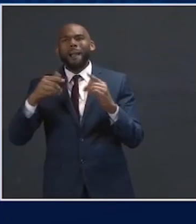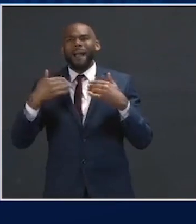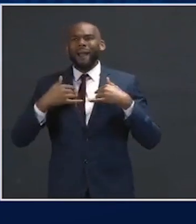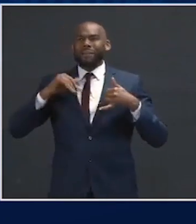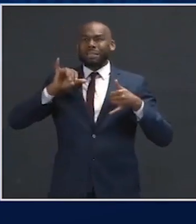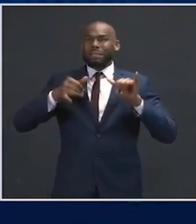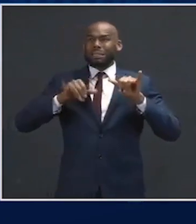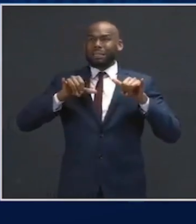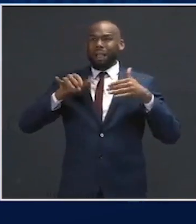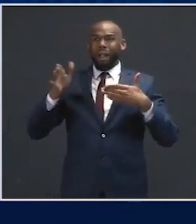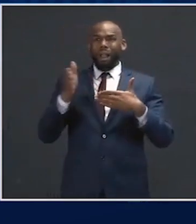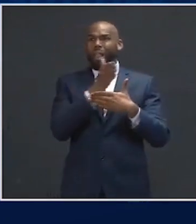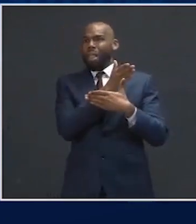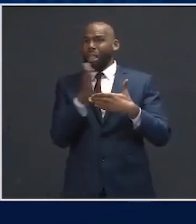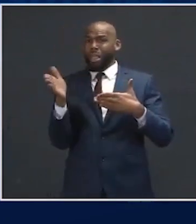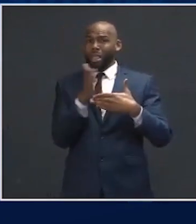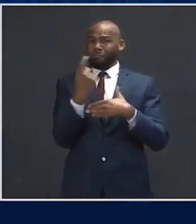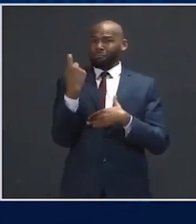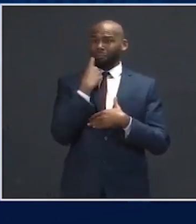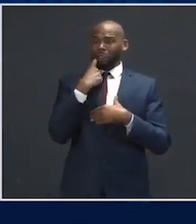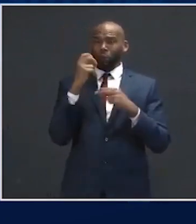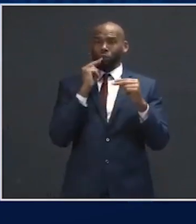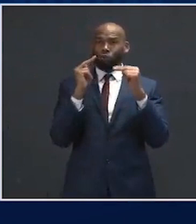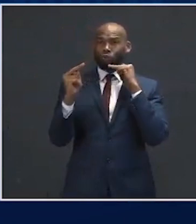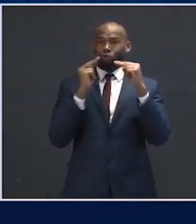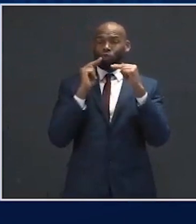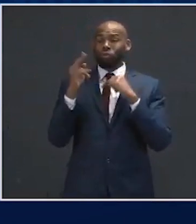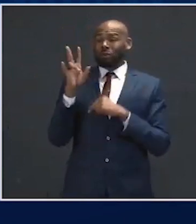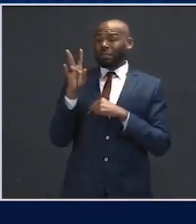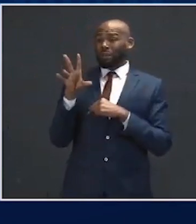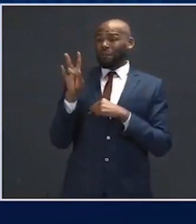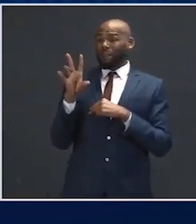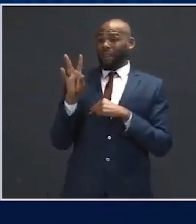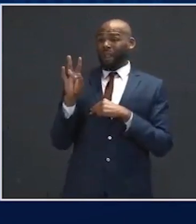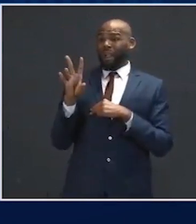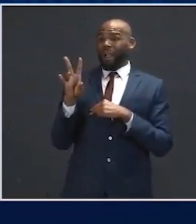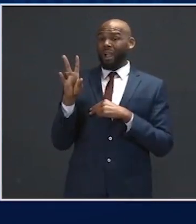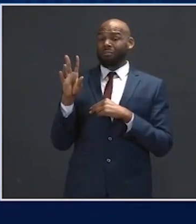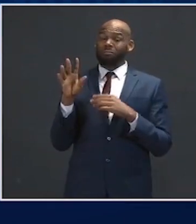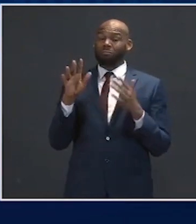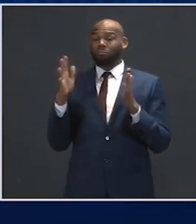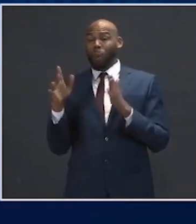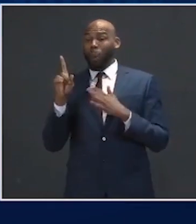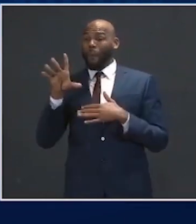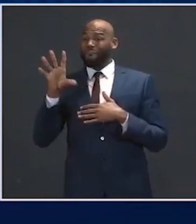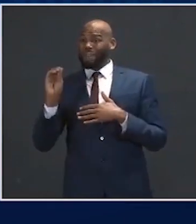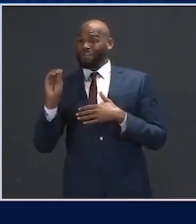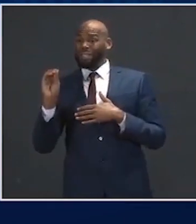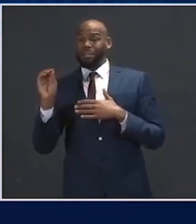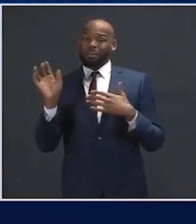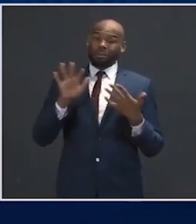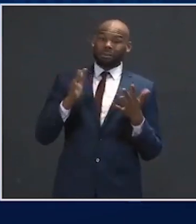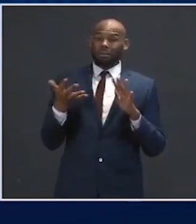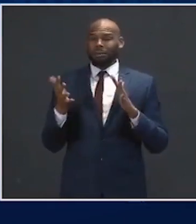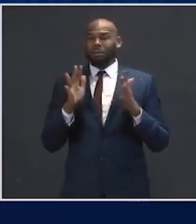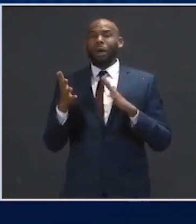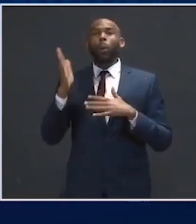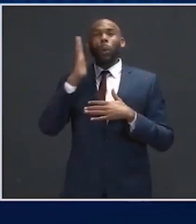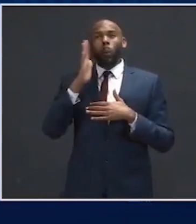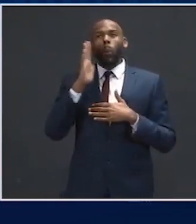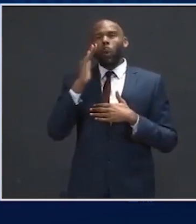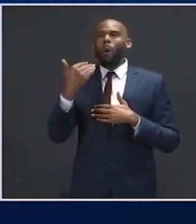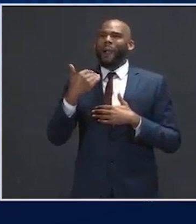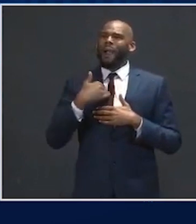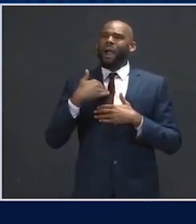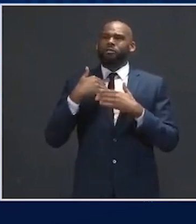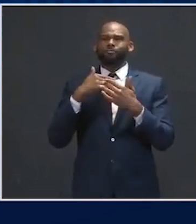even in the recent negotiations from the 75 and from the 150, it's just will reach a certain top